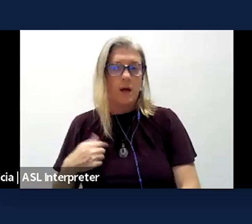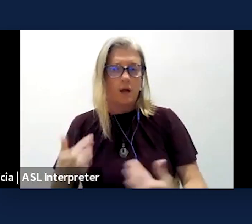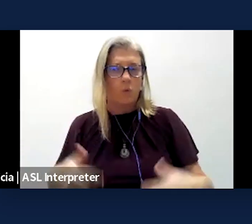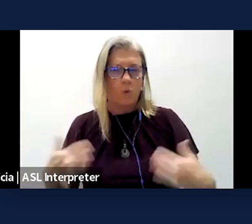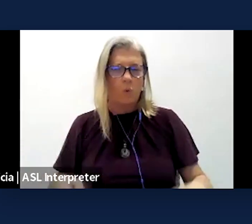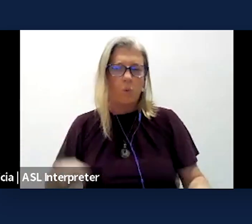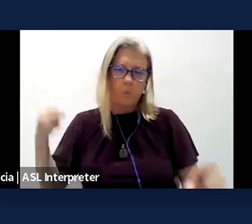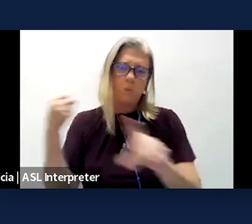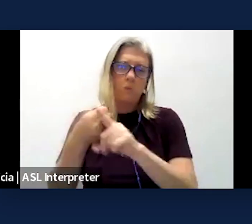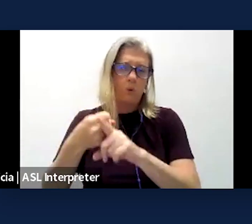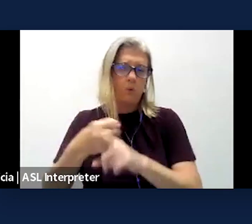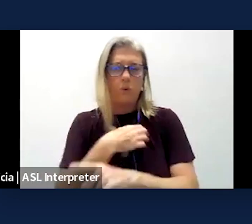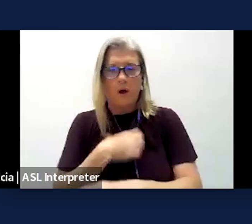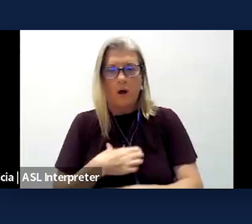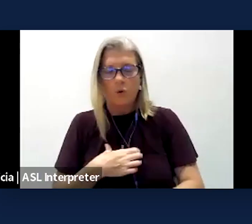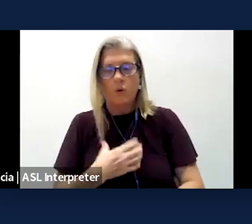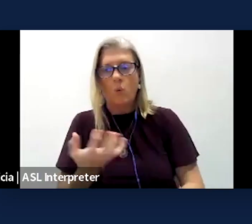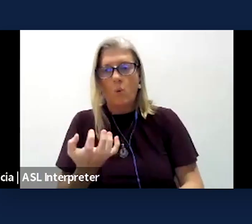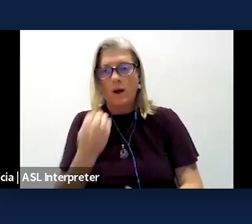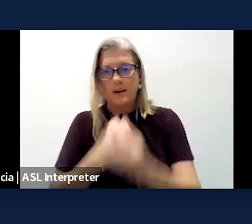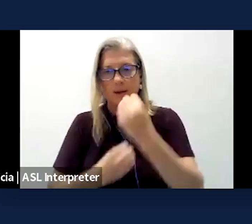hunger, wanting to eat.